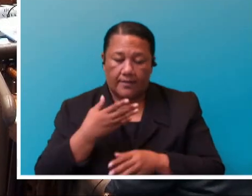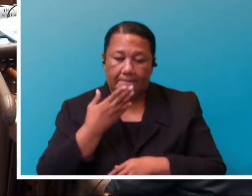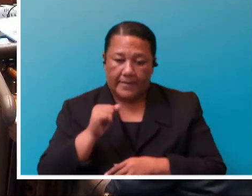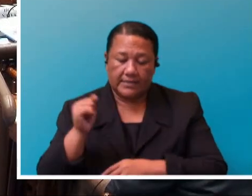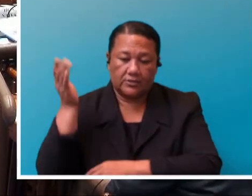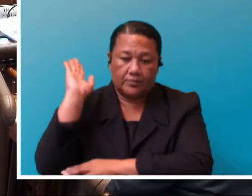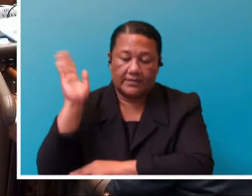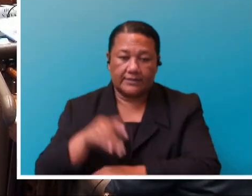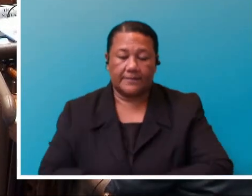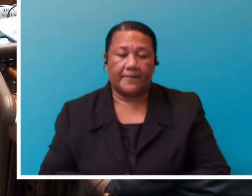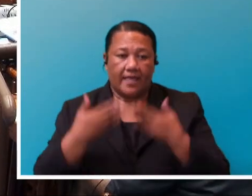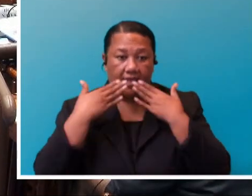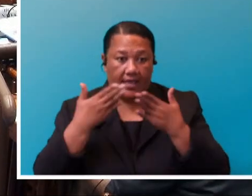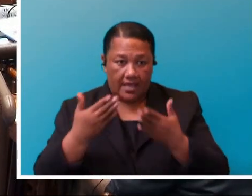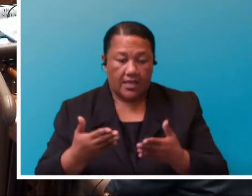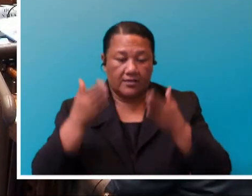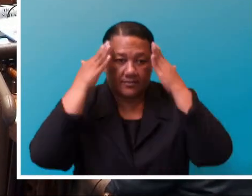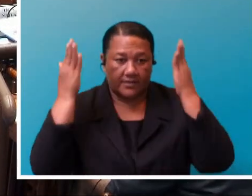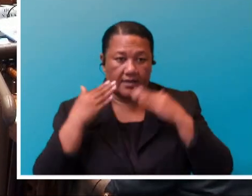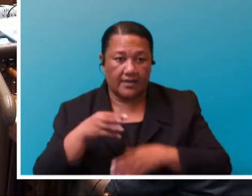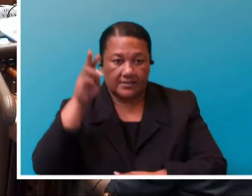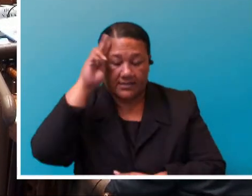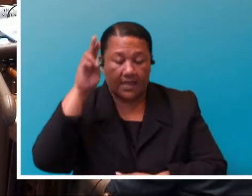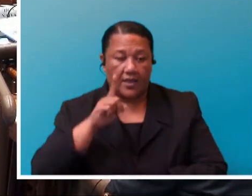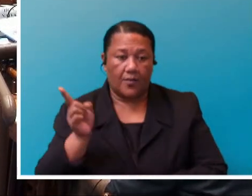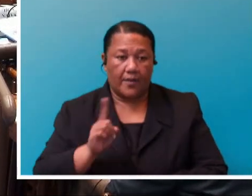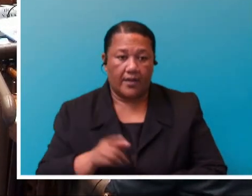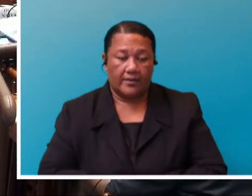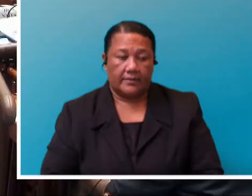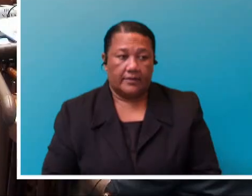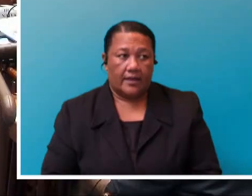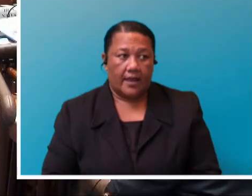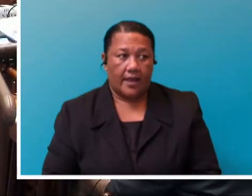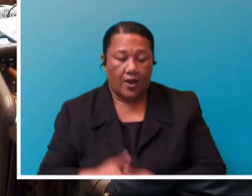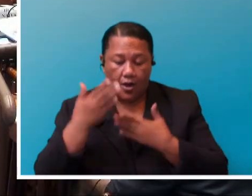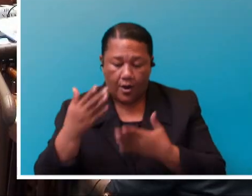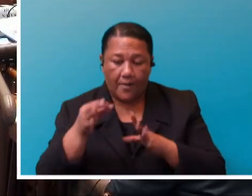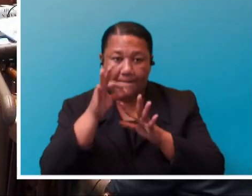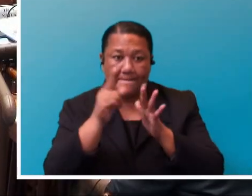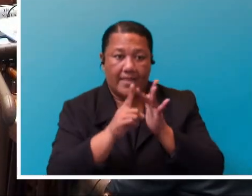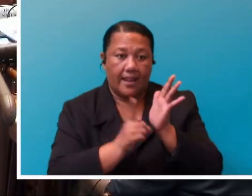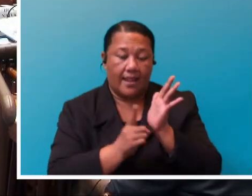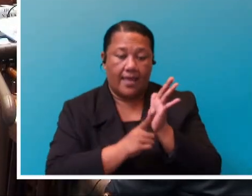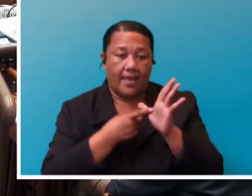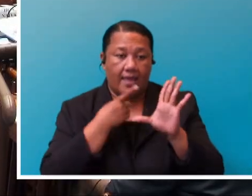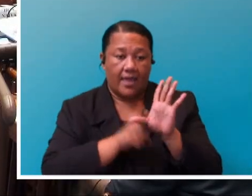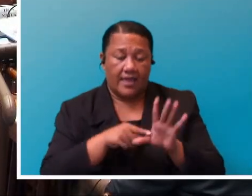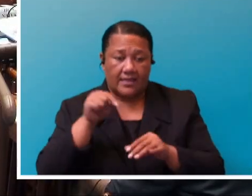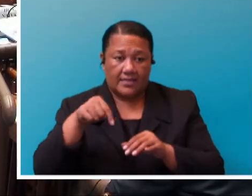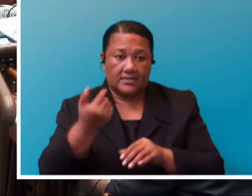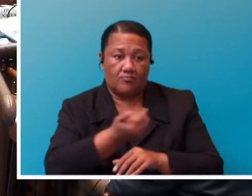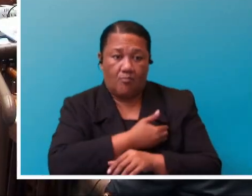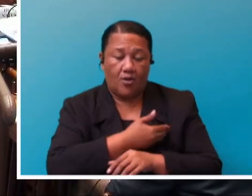Mr. Speaker, thank you very much for giving me the opportunity to reply to Honorable Viman Pillai. But as this morning I was